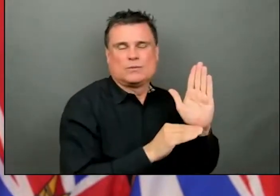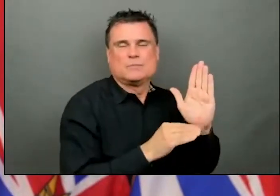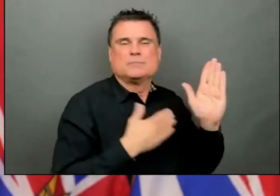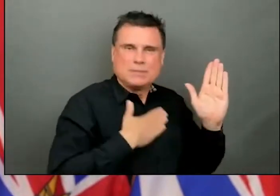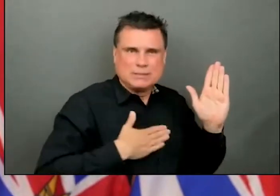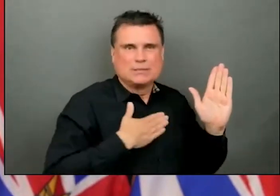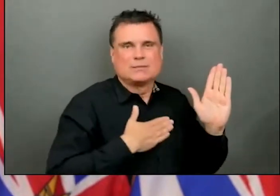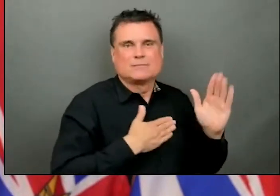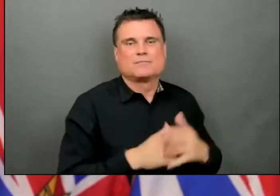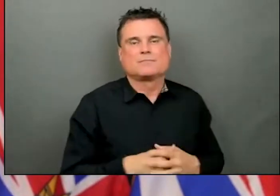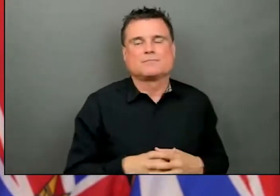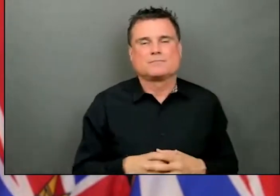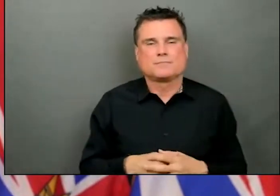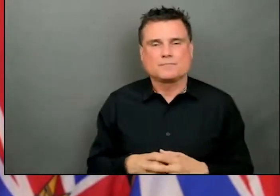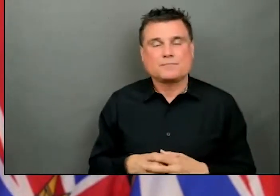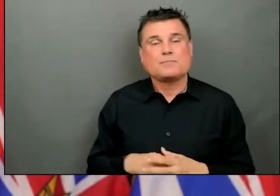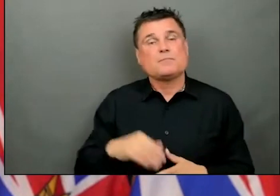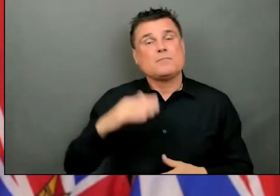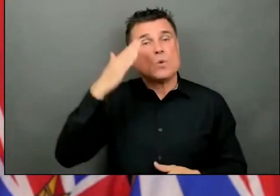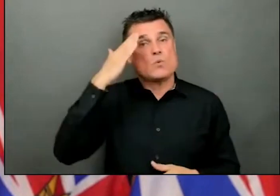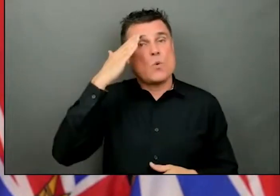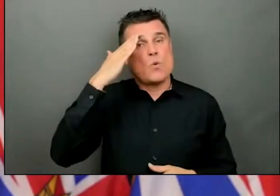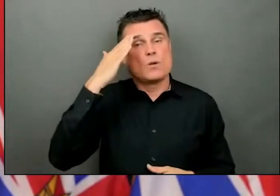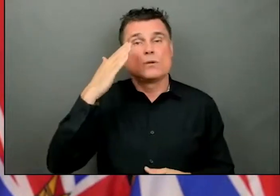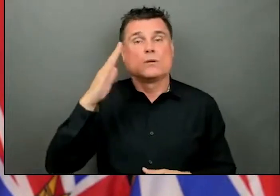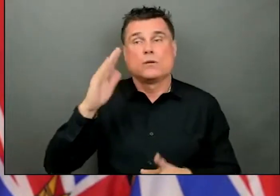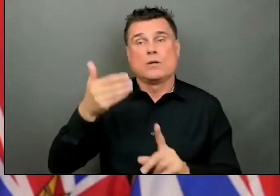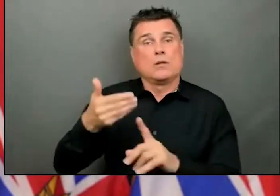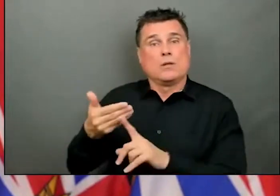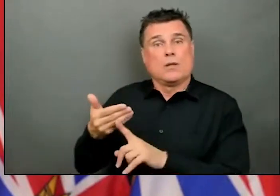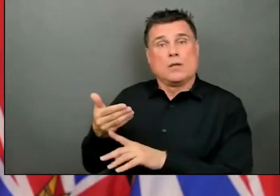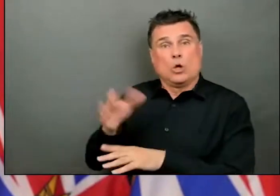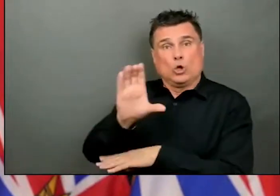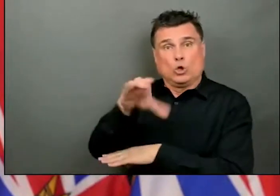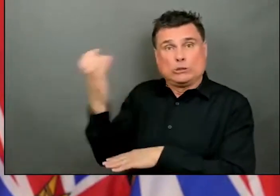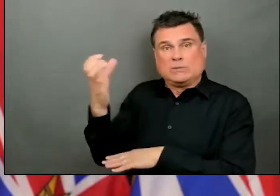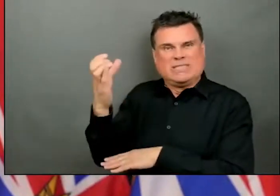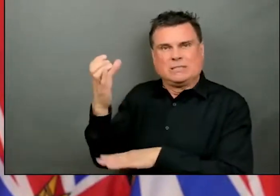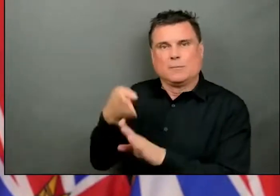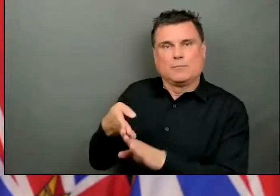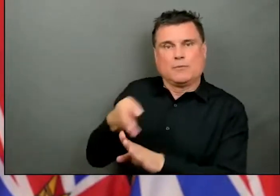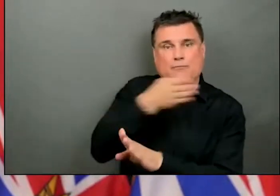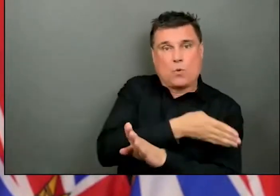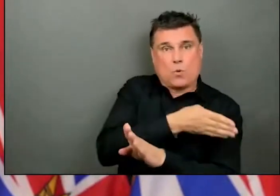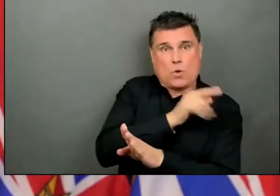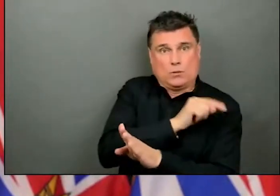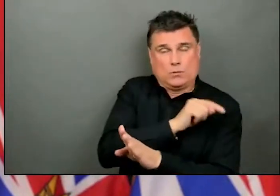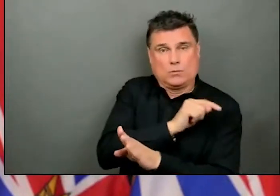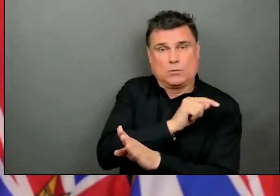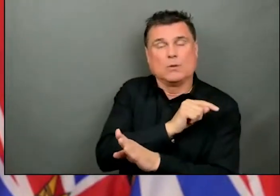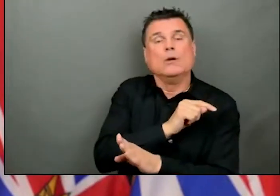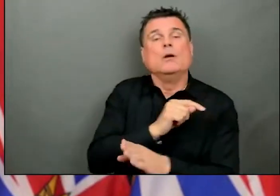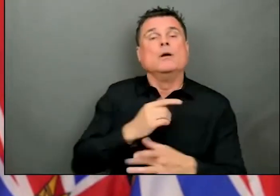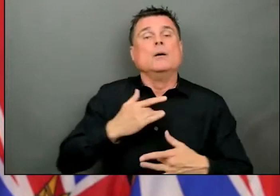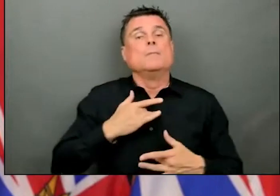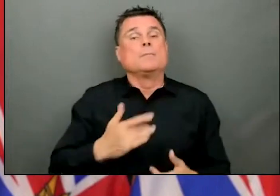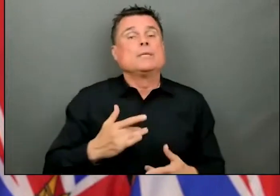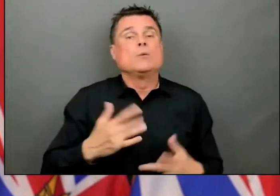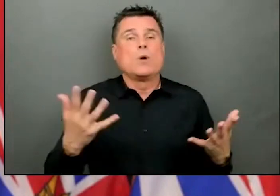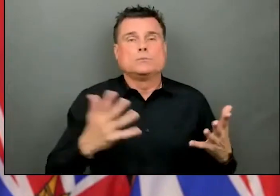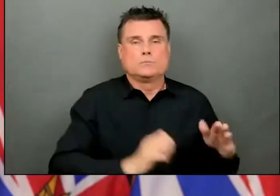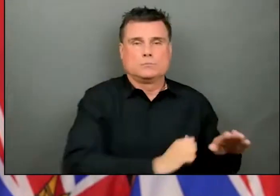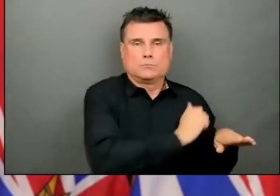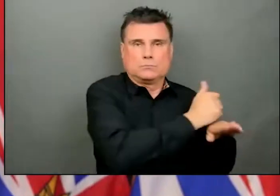example. It is everyone who drives by. It's not what your license plate says. Everybody who goes by will be asked where they're going, where they came